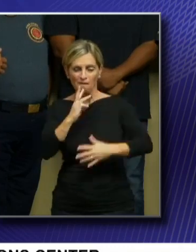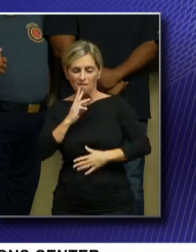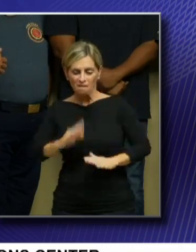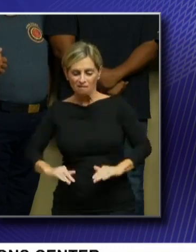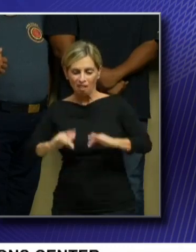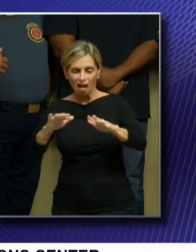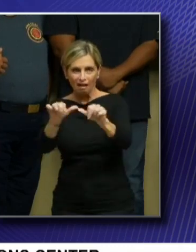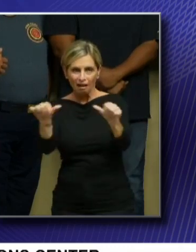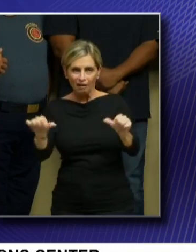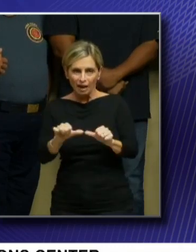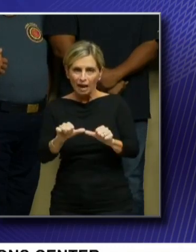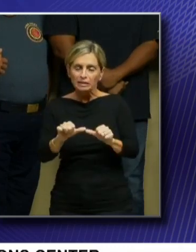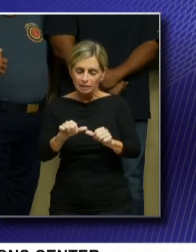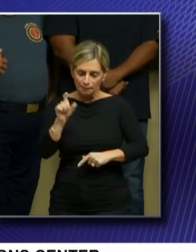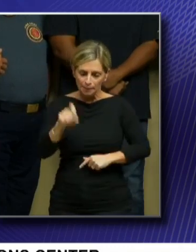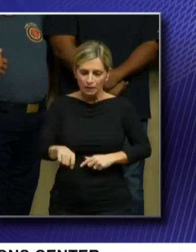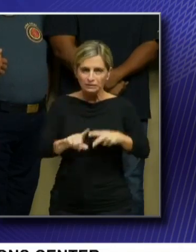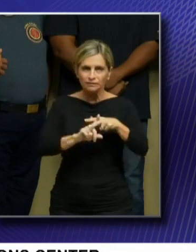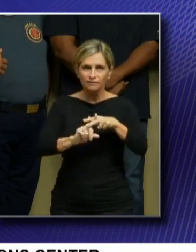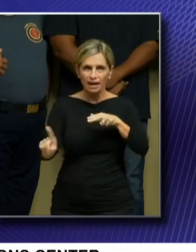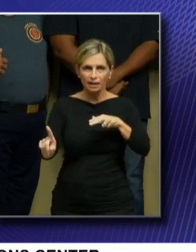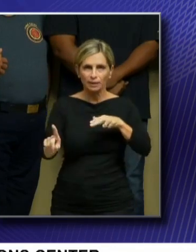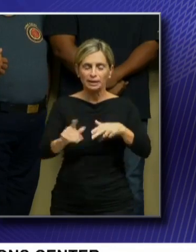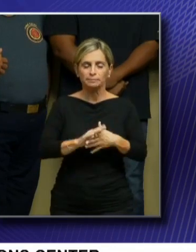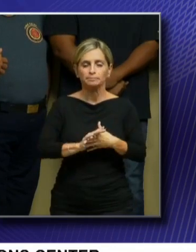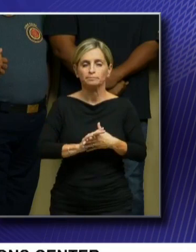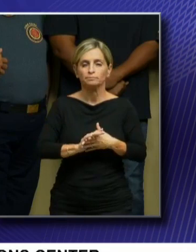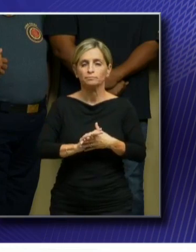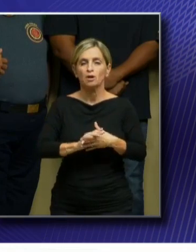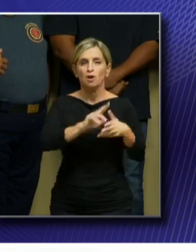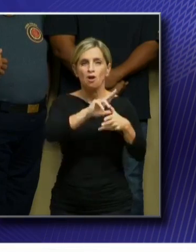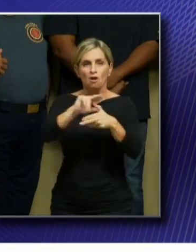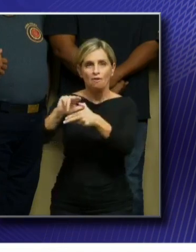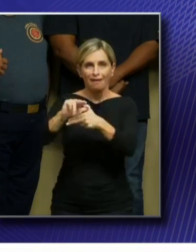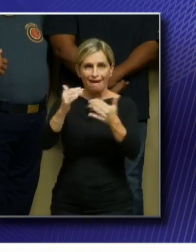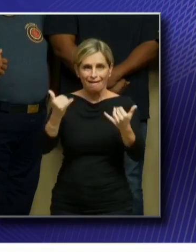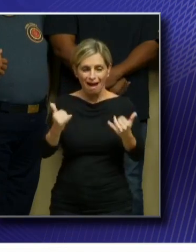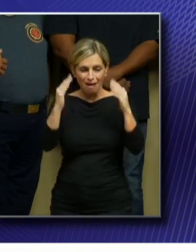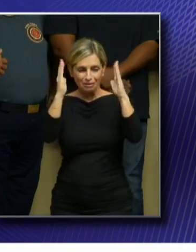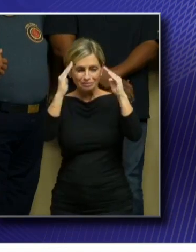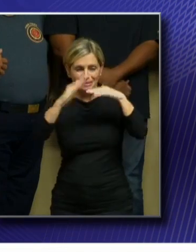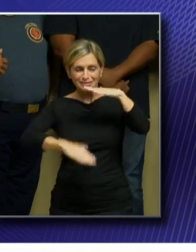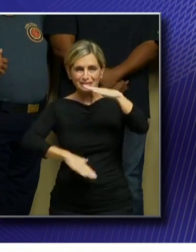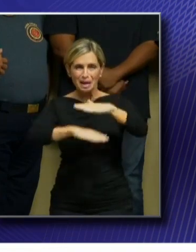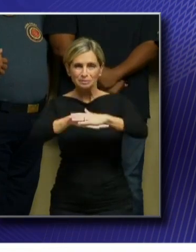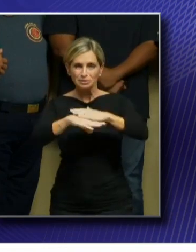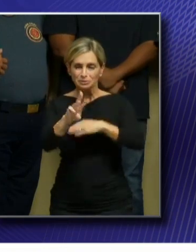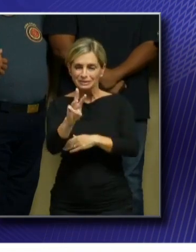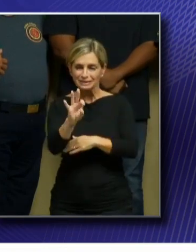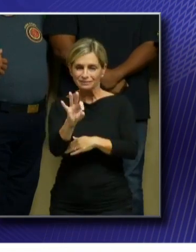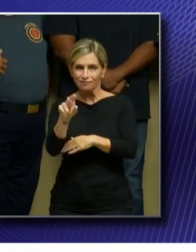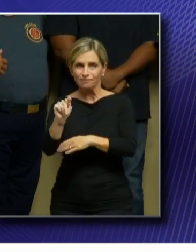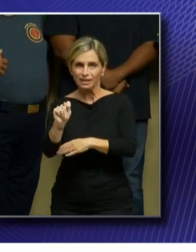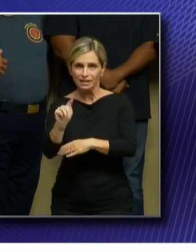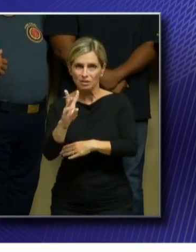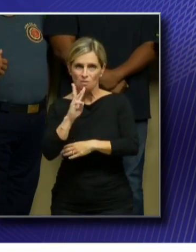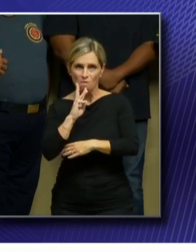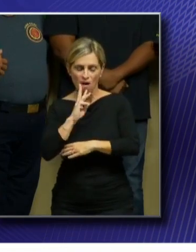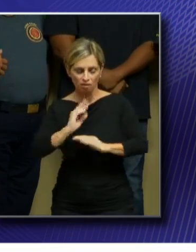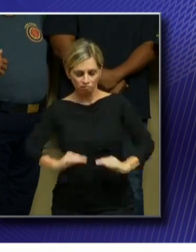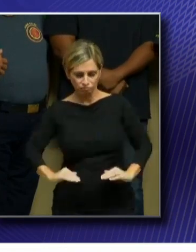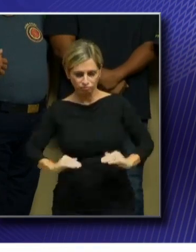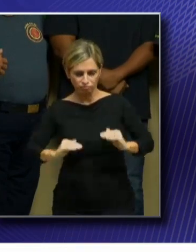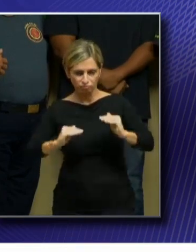The storm surge is predicted right now to be 6 feet. 6 feet of water is a devastating